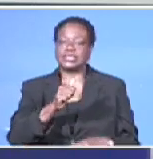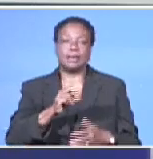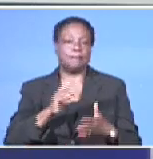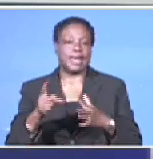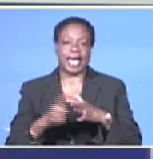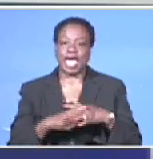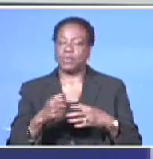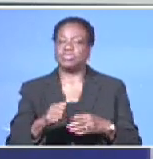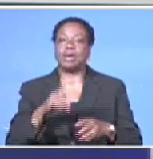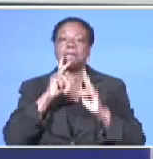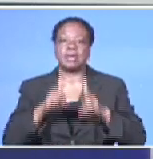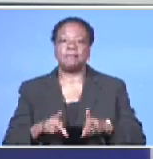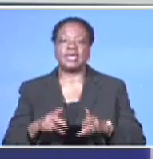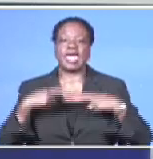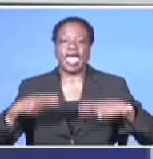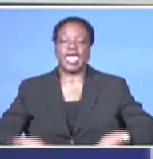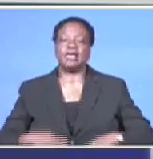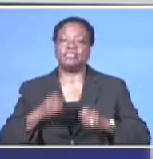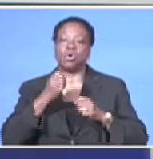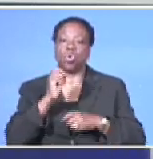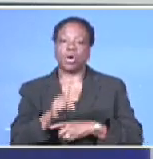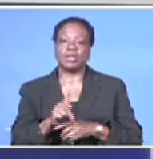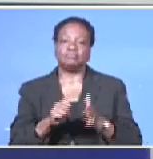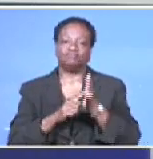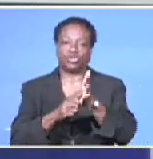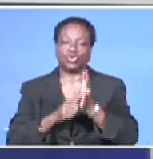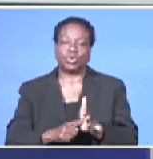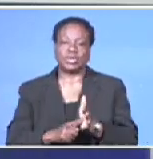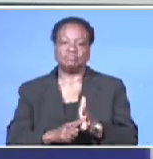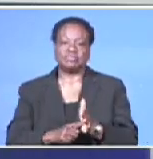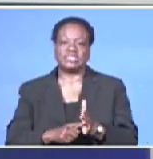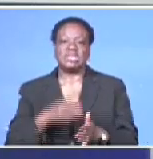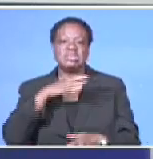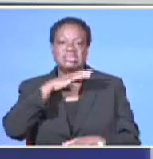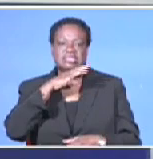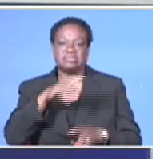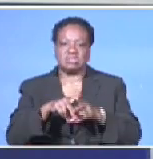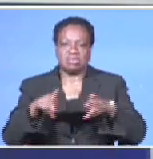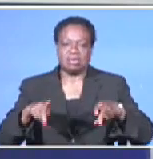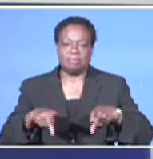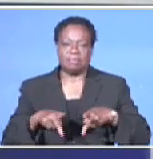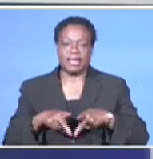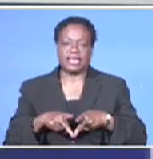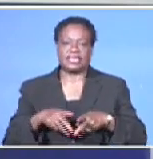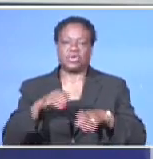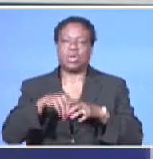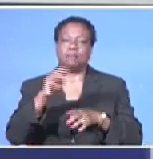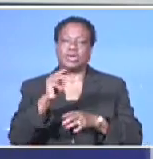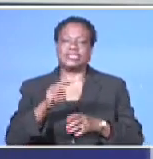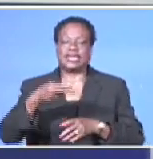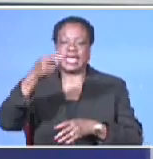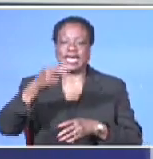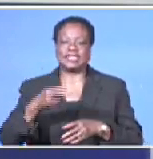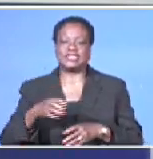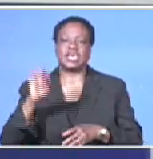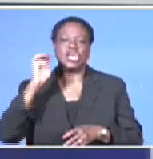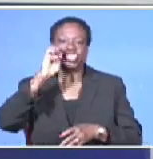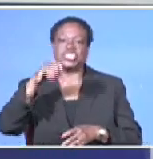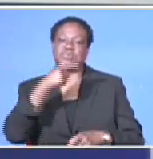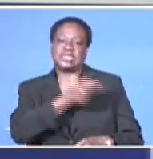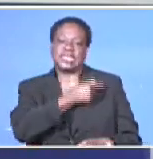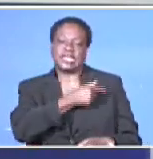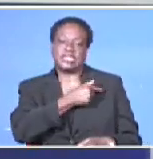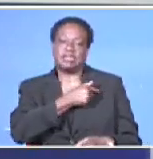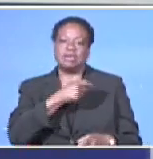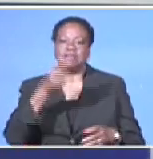Health Order No. 10 by having unsanitary conditions at her Bowes Avenue, Montel Heights rental property. She also pleaded guilty